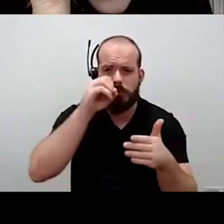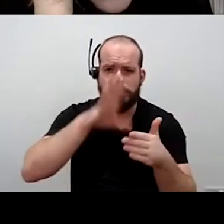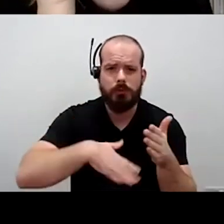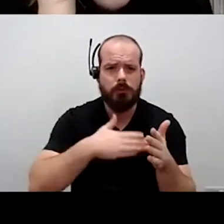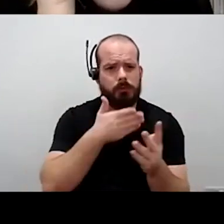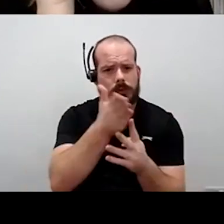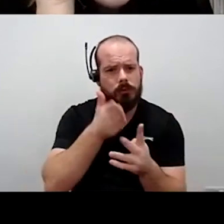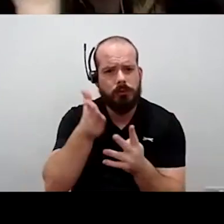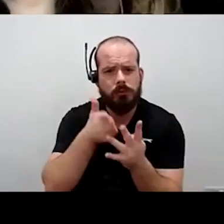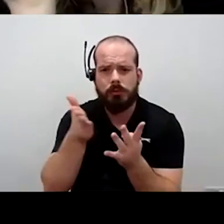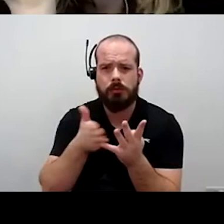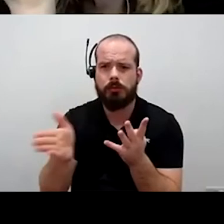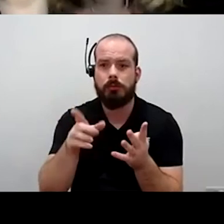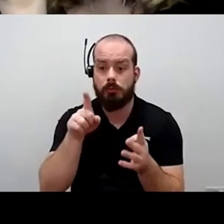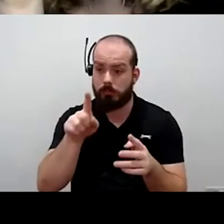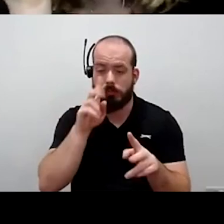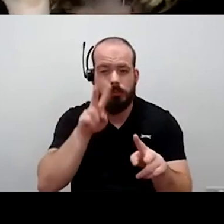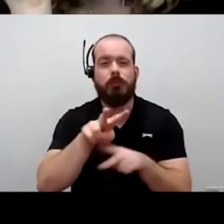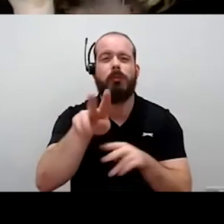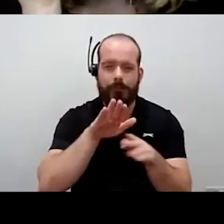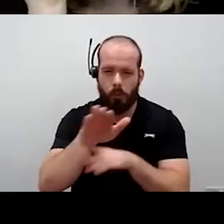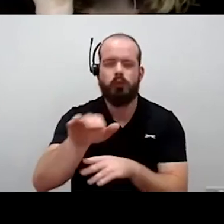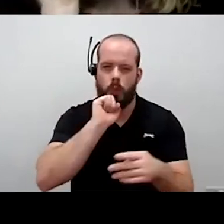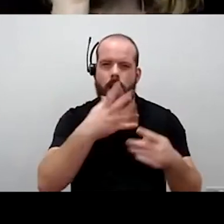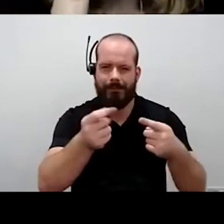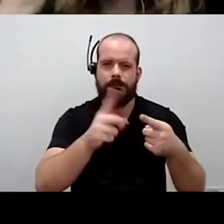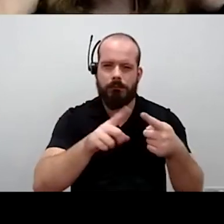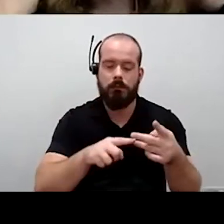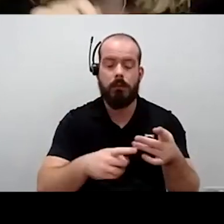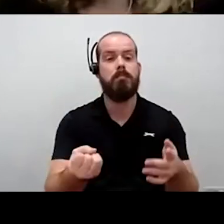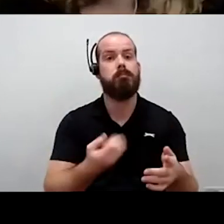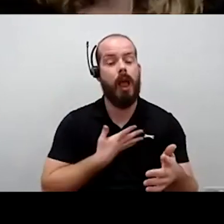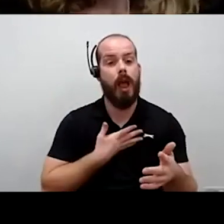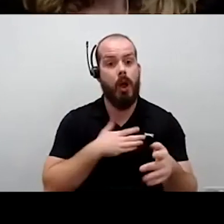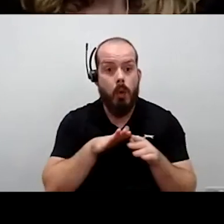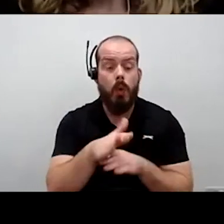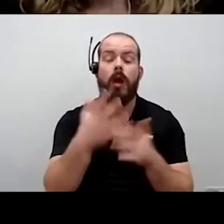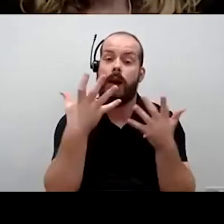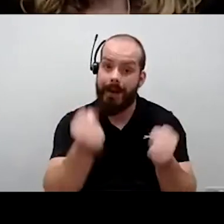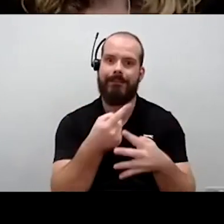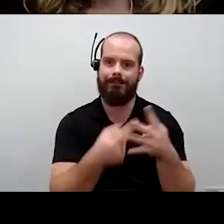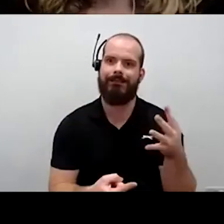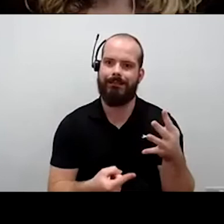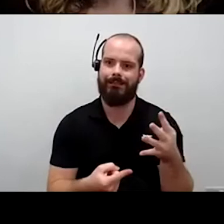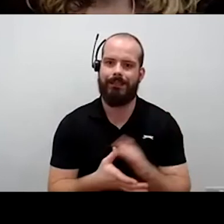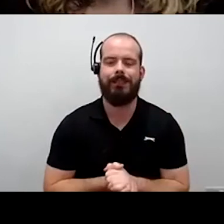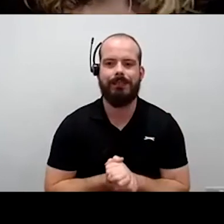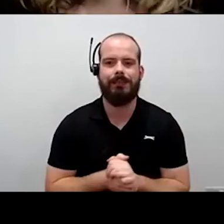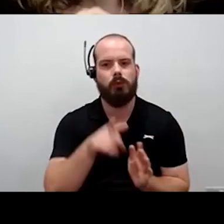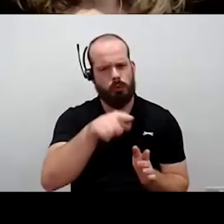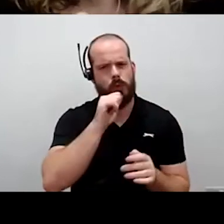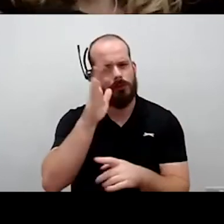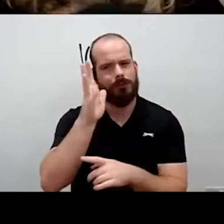many forecasting things and then seeing things sort of change in a completely different way, or beating your forecasts. You're going to talk to us, I